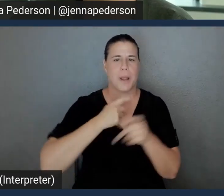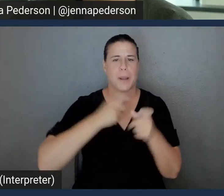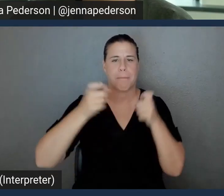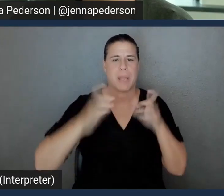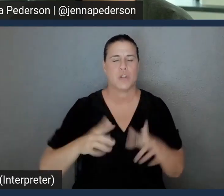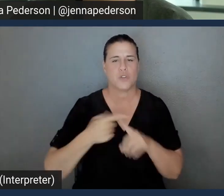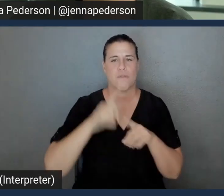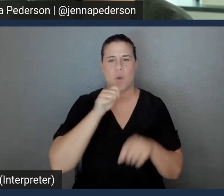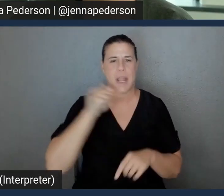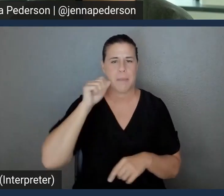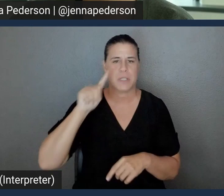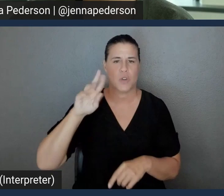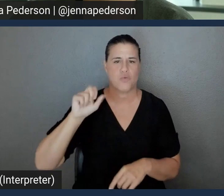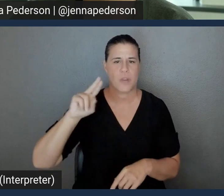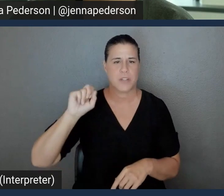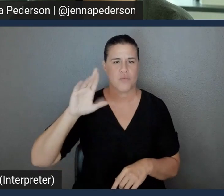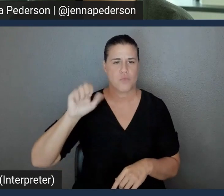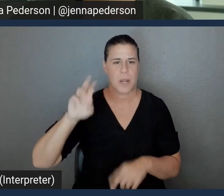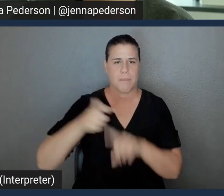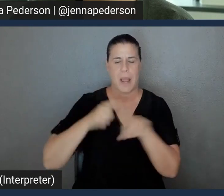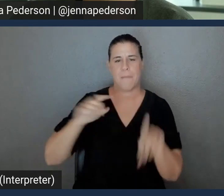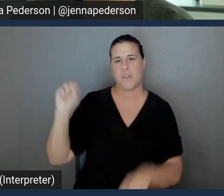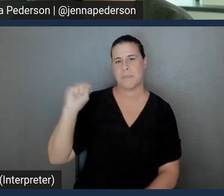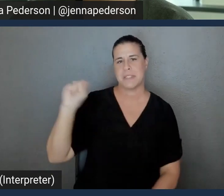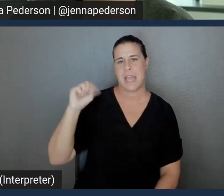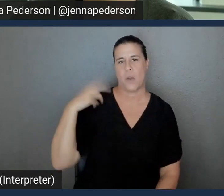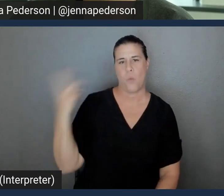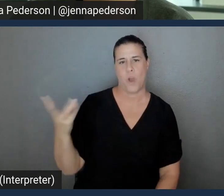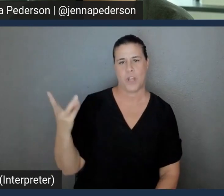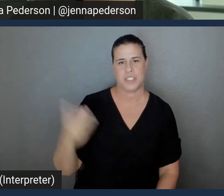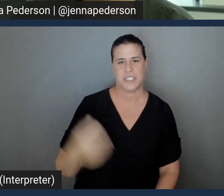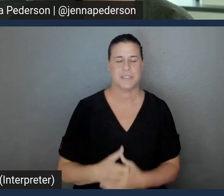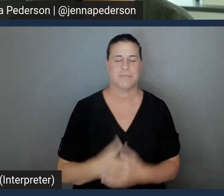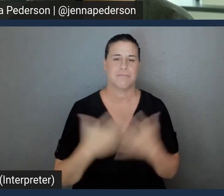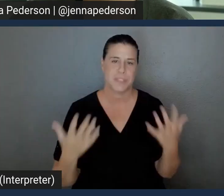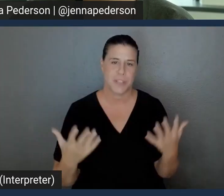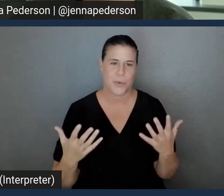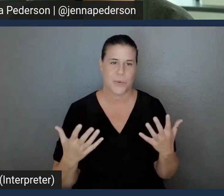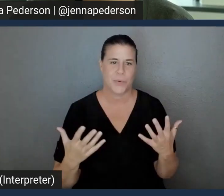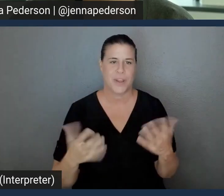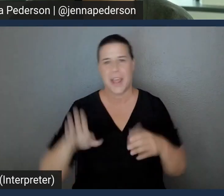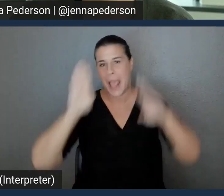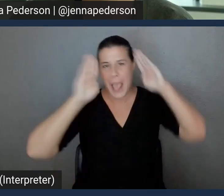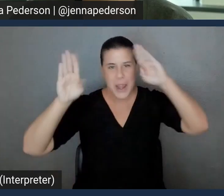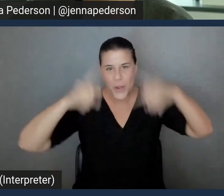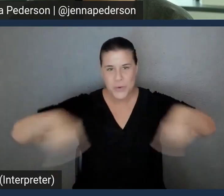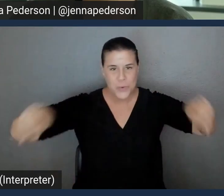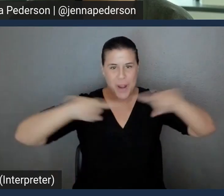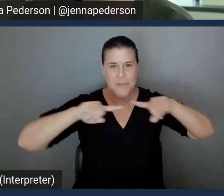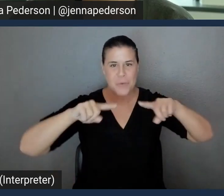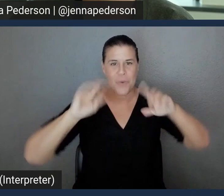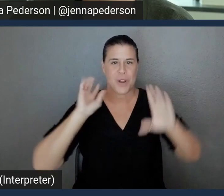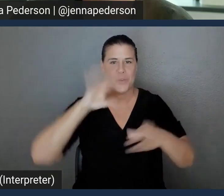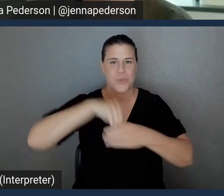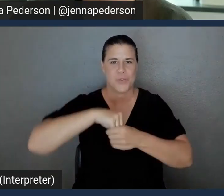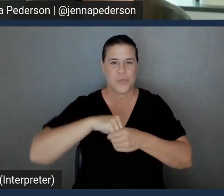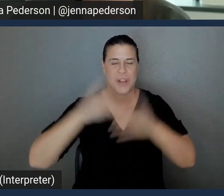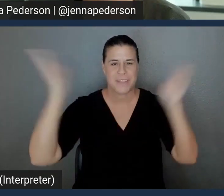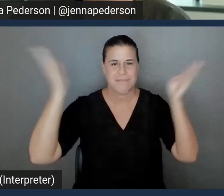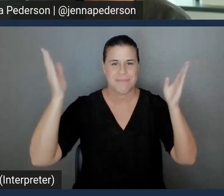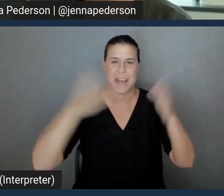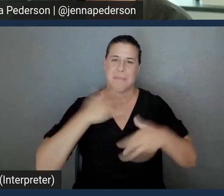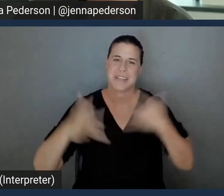Transcribe, and I'm currently based out of Seattle, Washington. So, big hello to everyone on the stream. Really excited to be